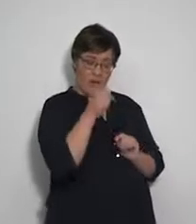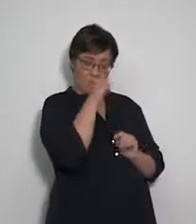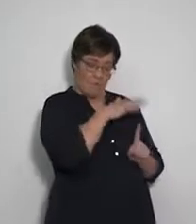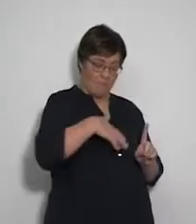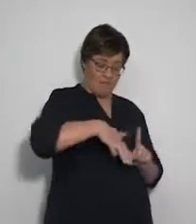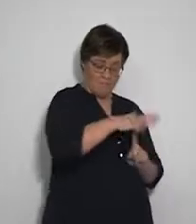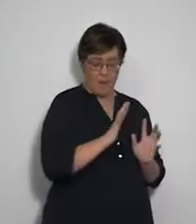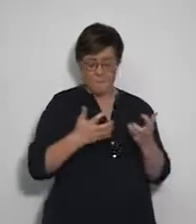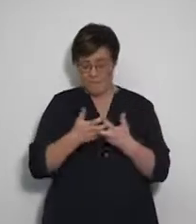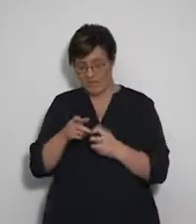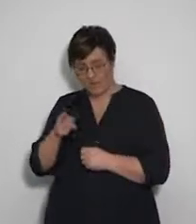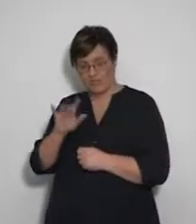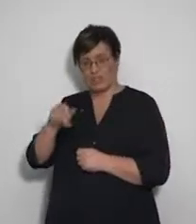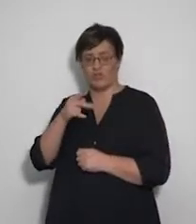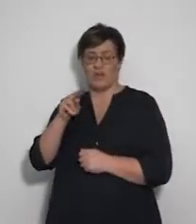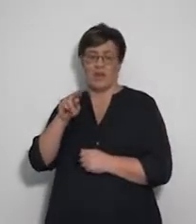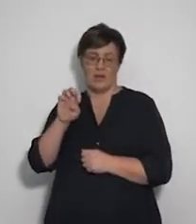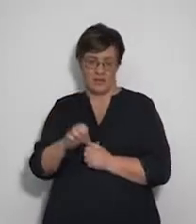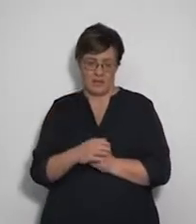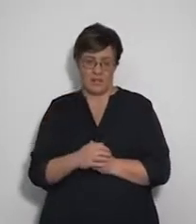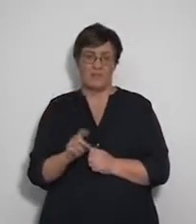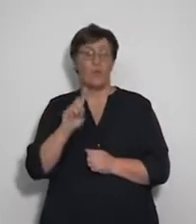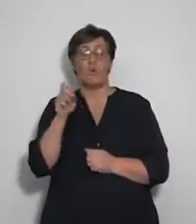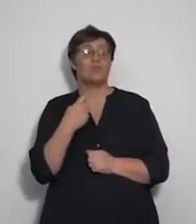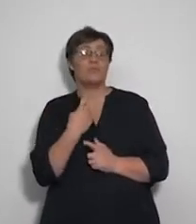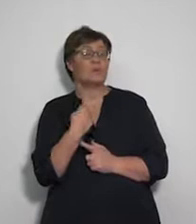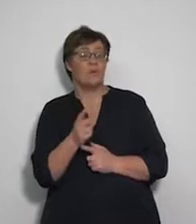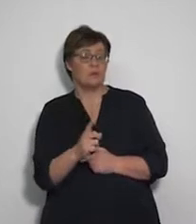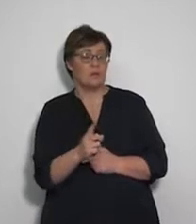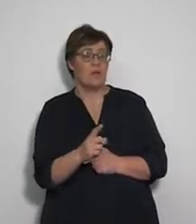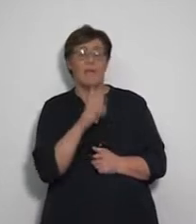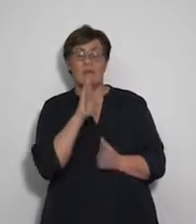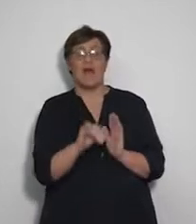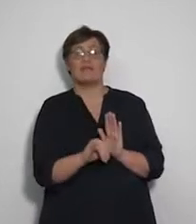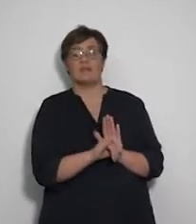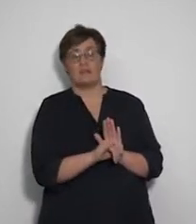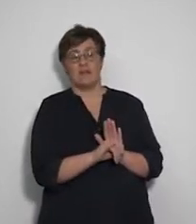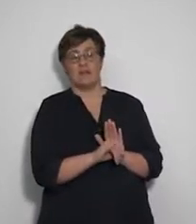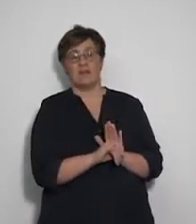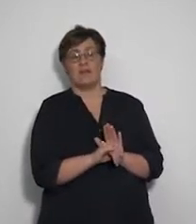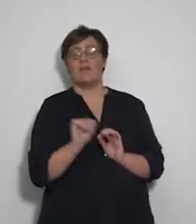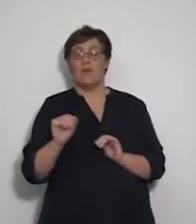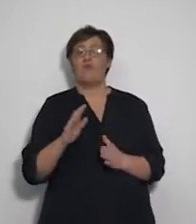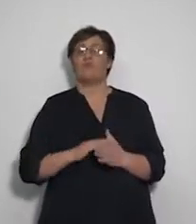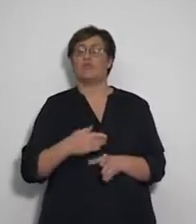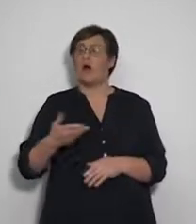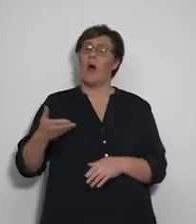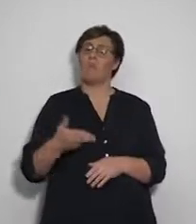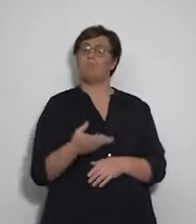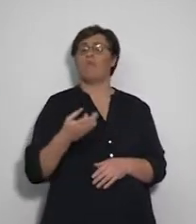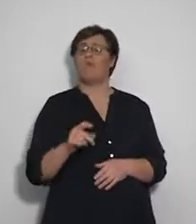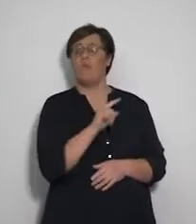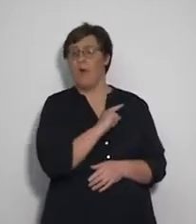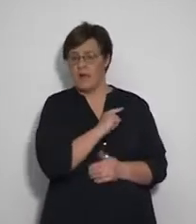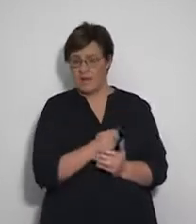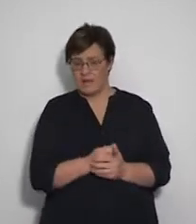found is a match to Jenny. And so that question is, now we've got to identify what was Jenny's reason for being there,